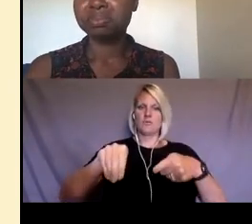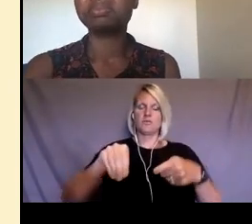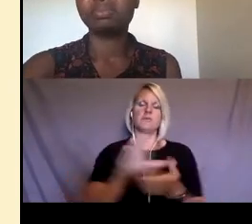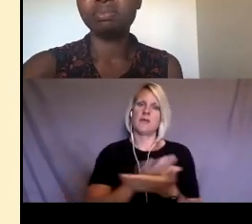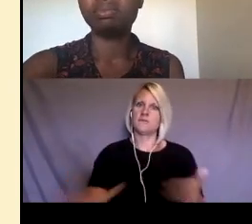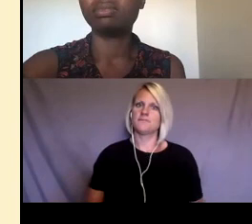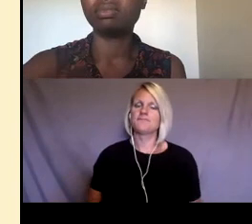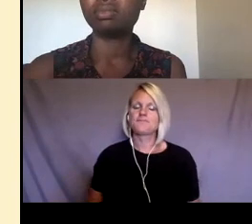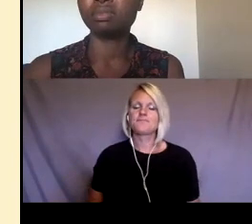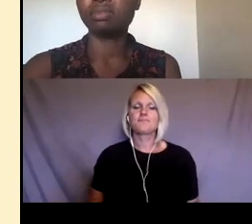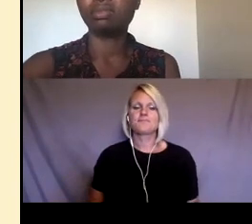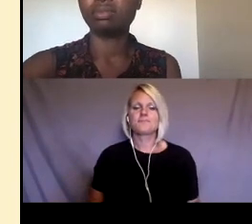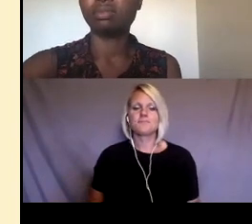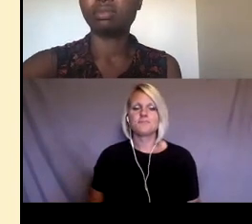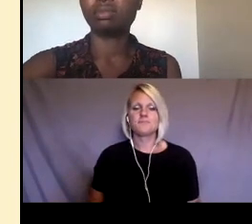helpful.